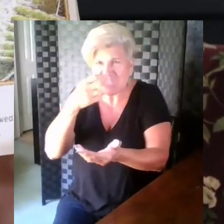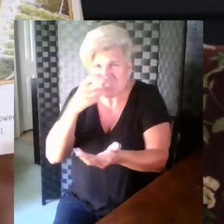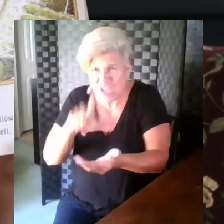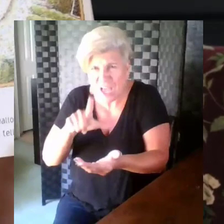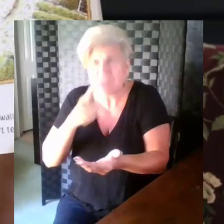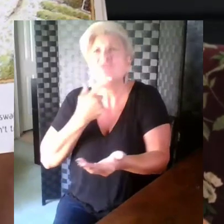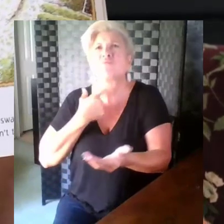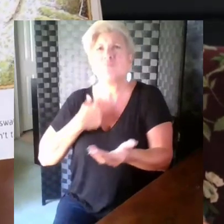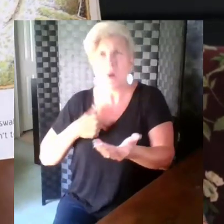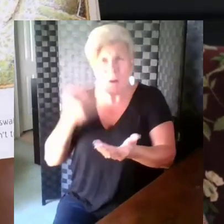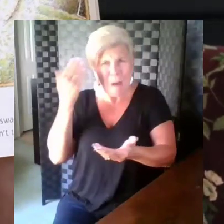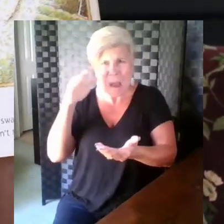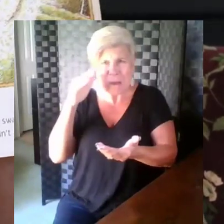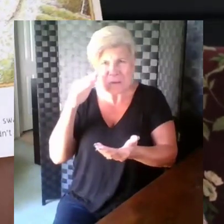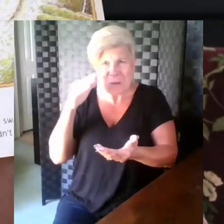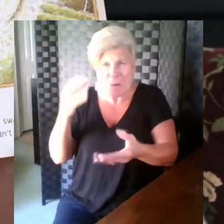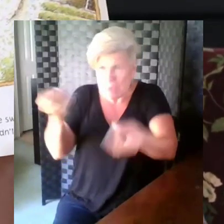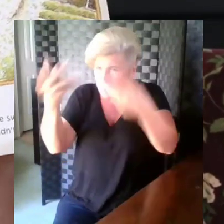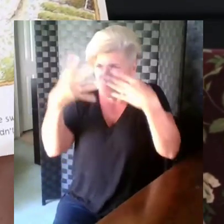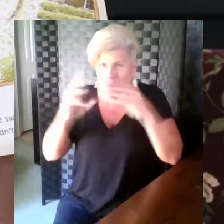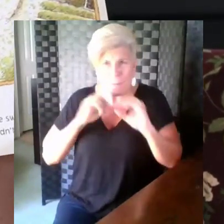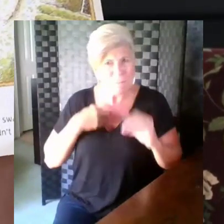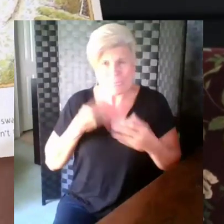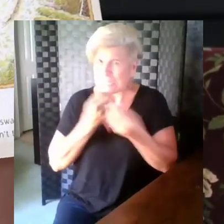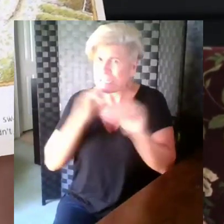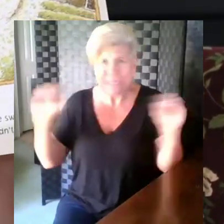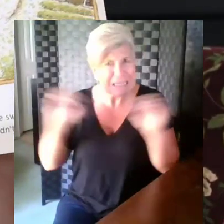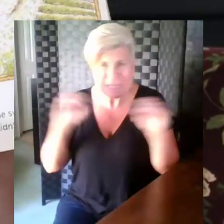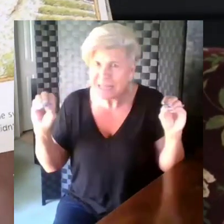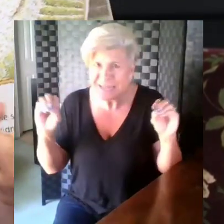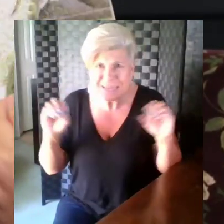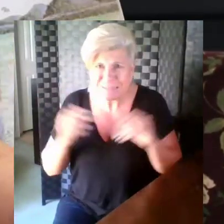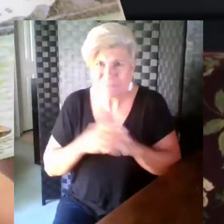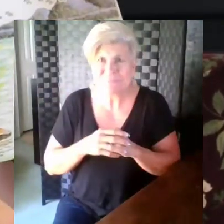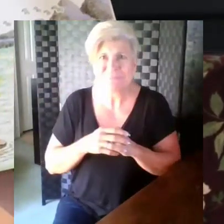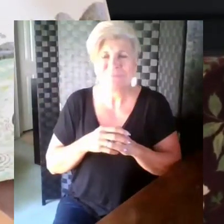the shell. She didn't tell.